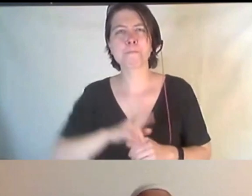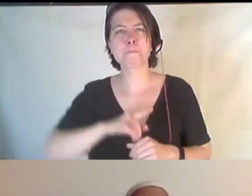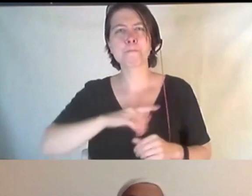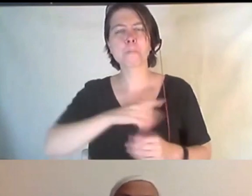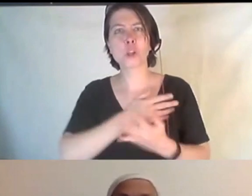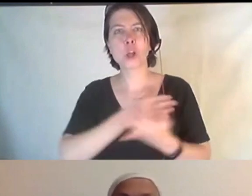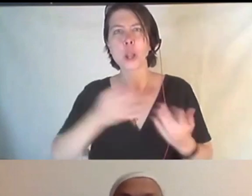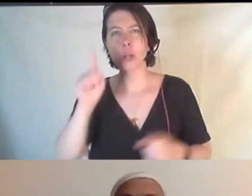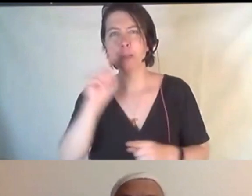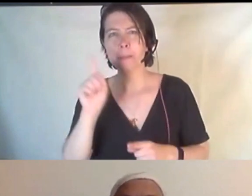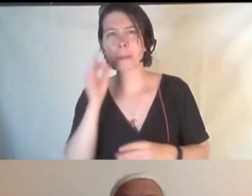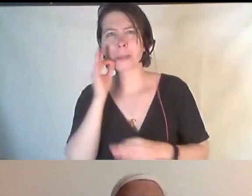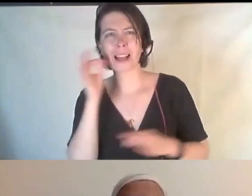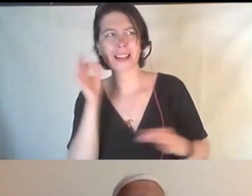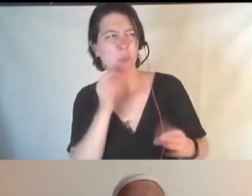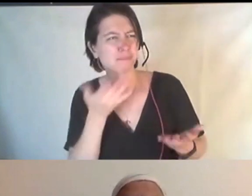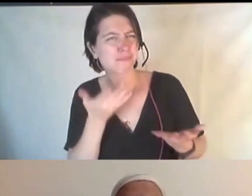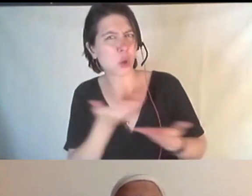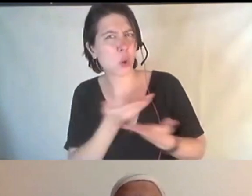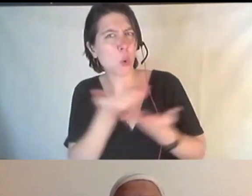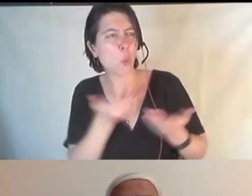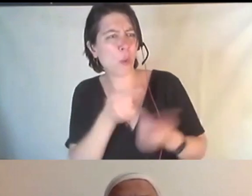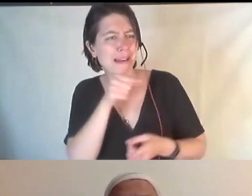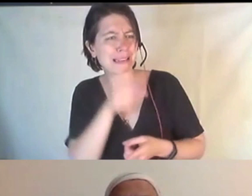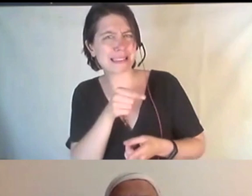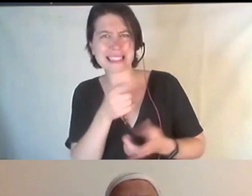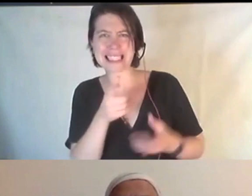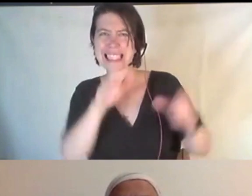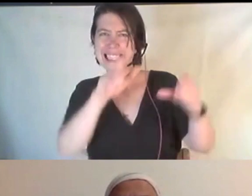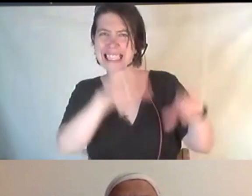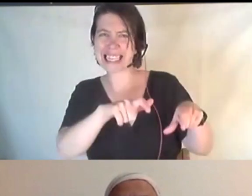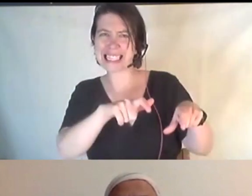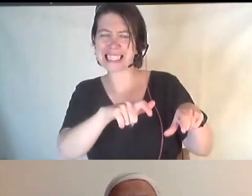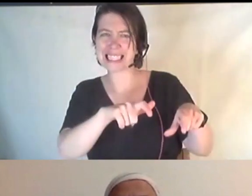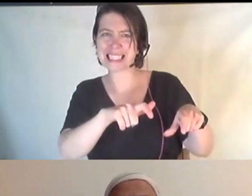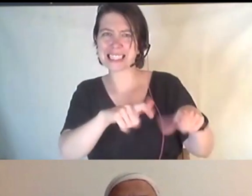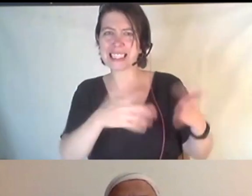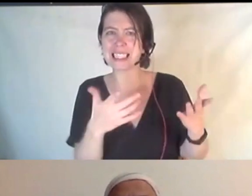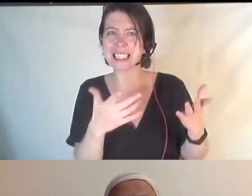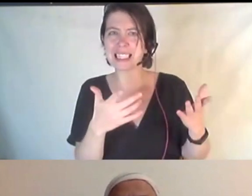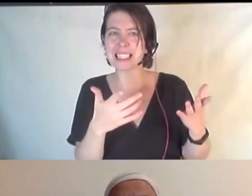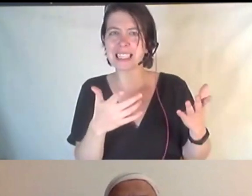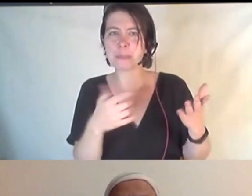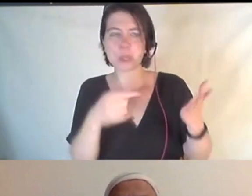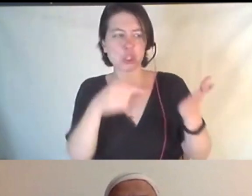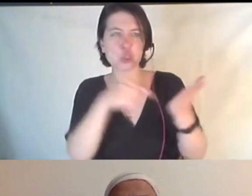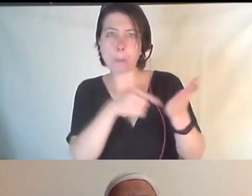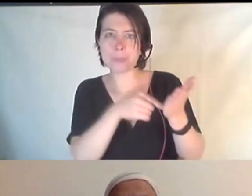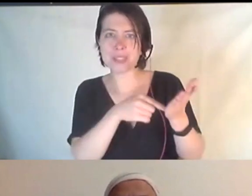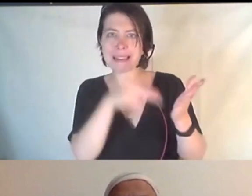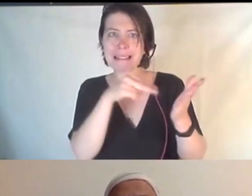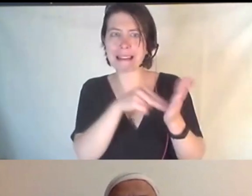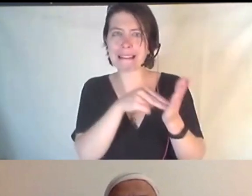where it sits is beside her peers. Thompson and Nena don't sit in the same category. Their work is very